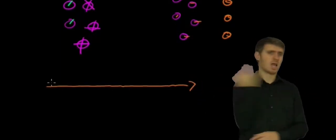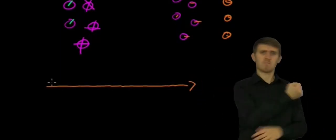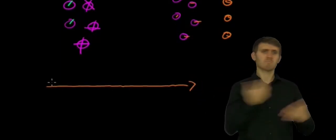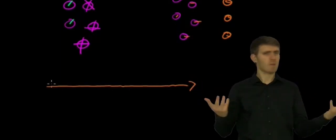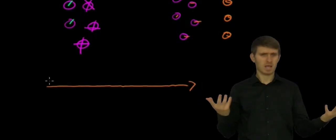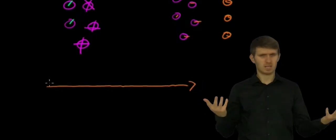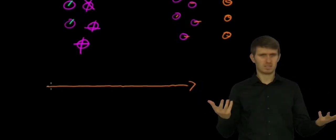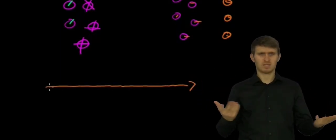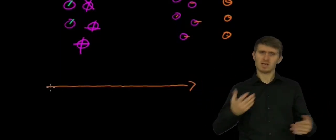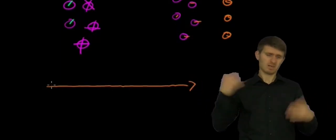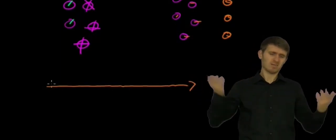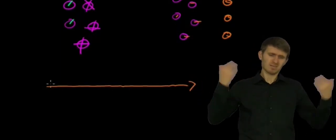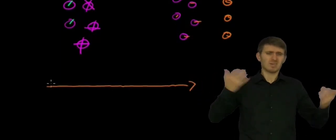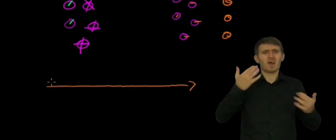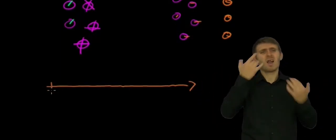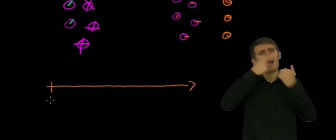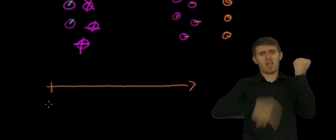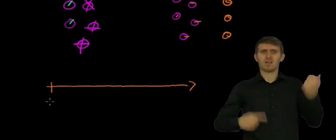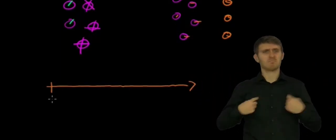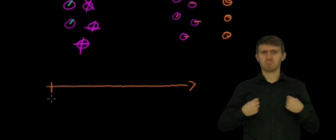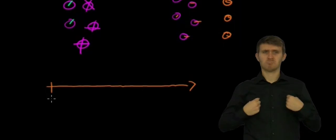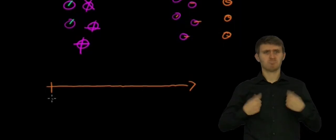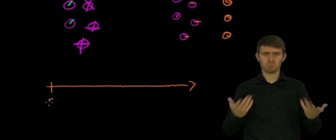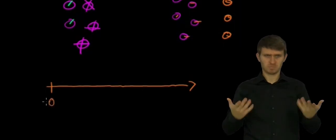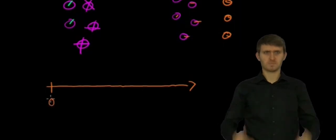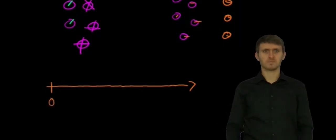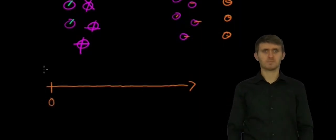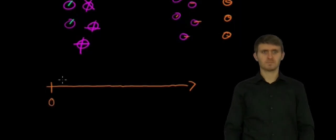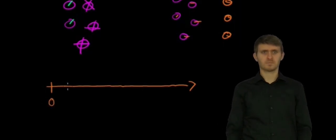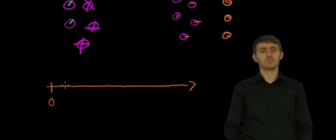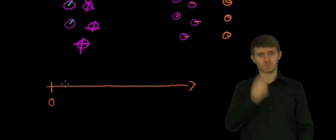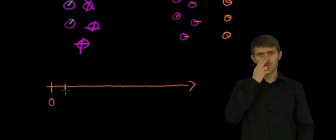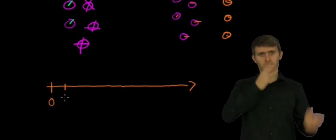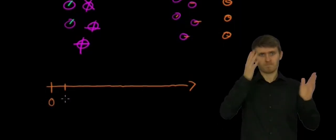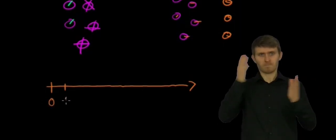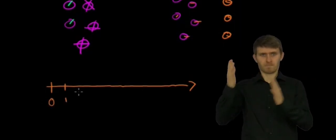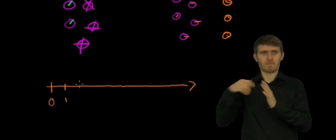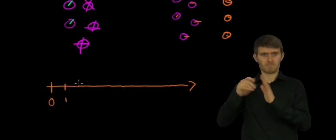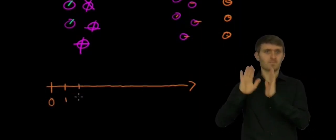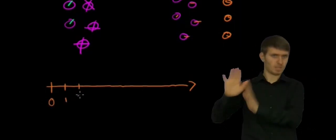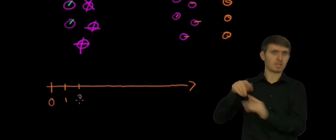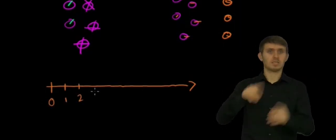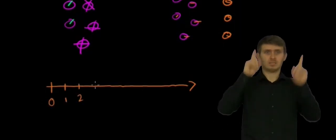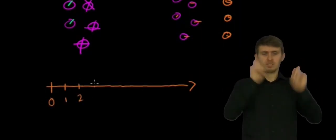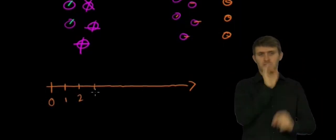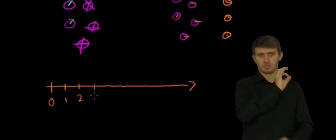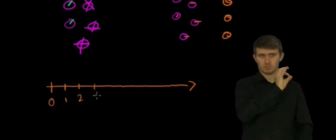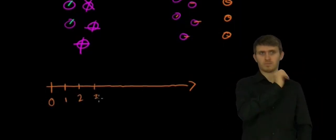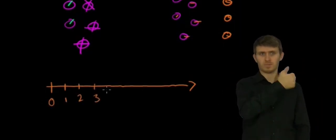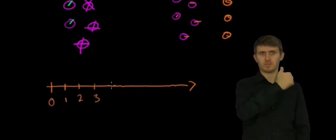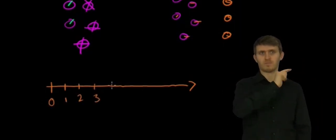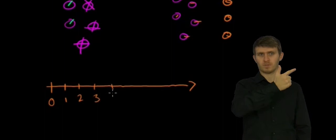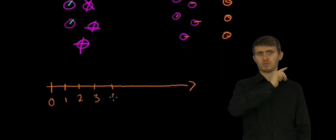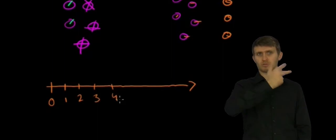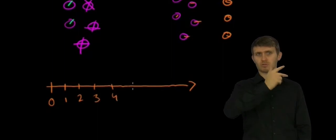into negative numbers, which we'll see in future videos. But I'll start at 0. 0, 1, 2,